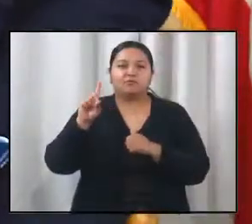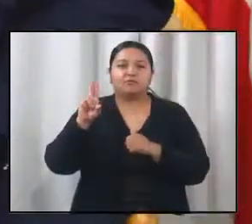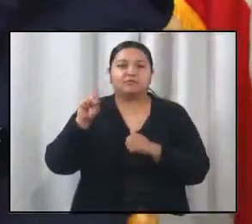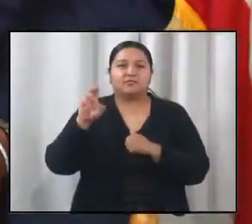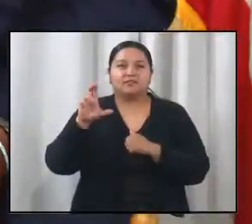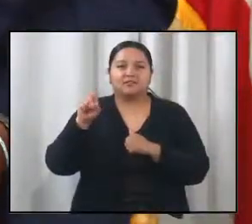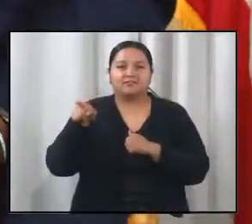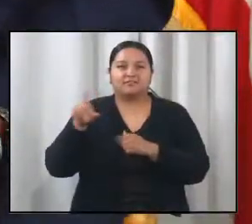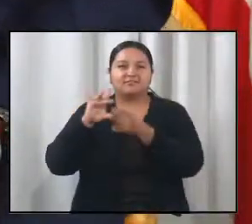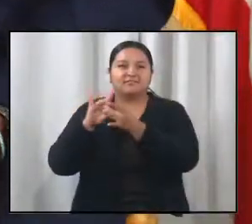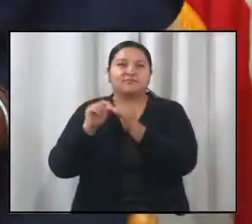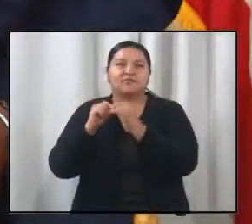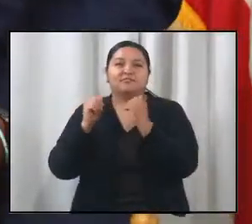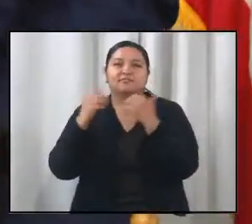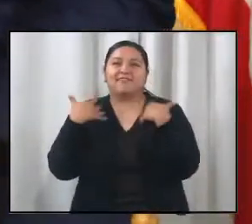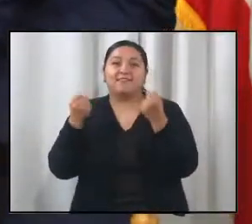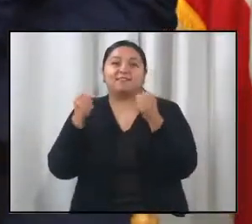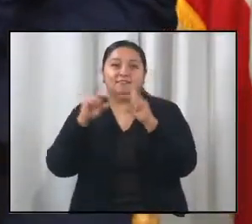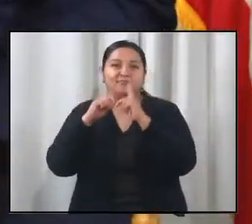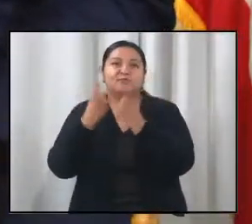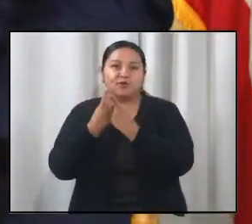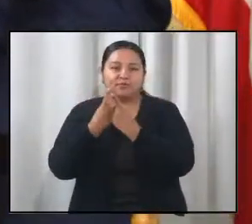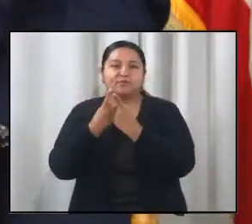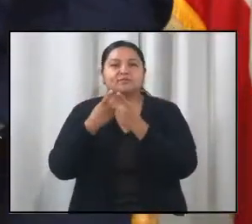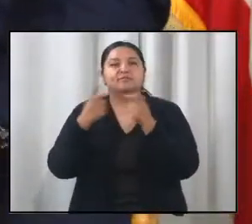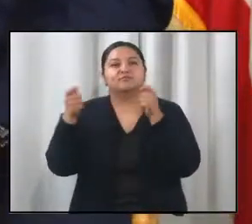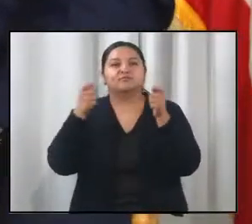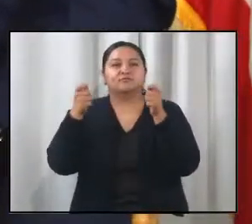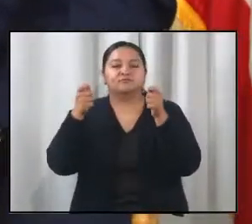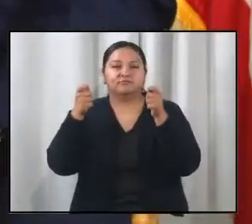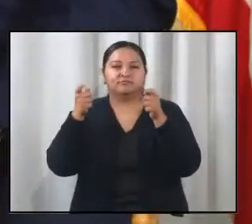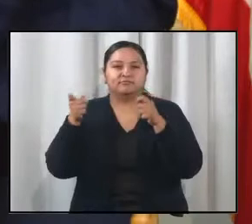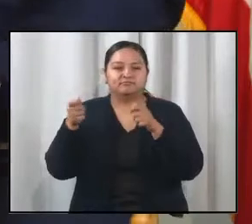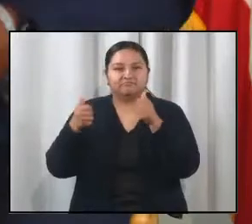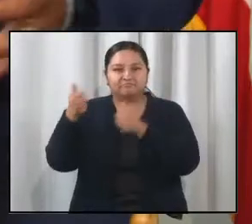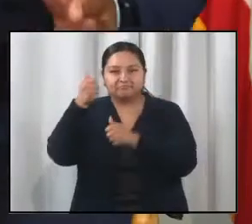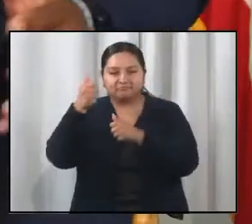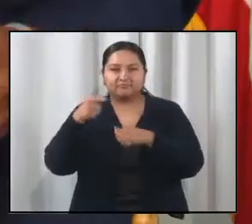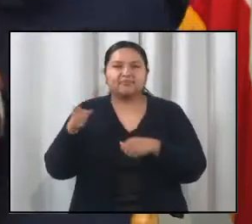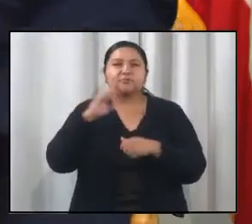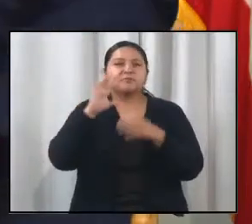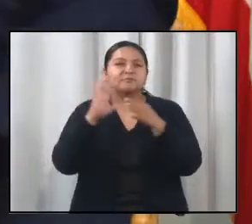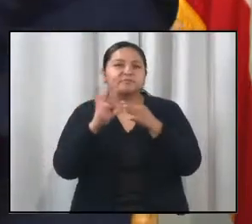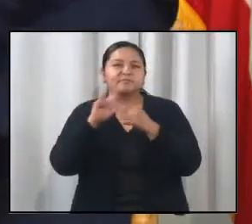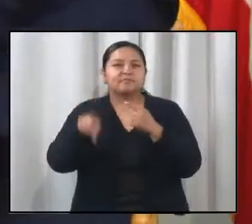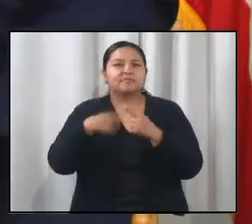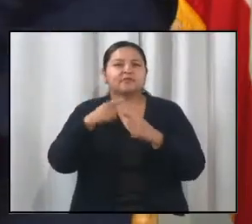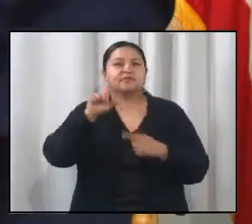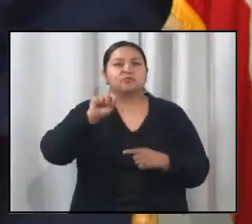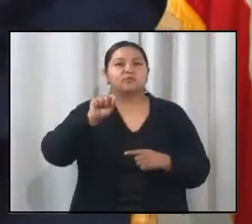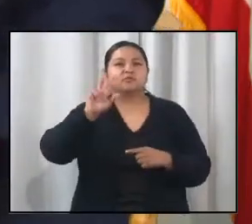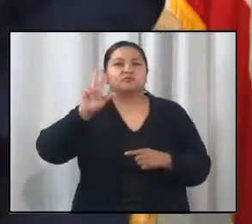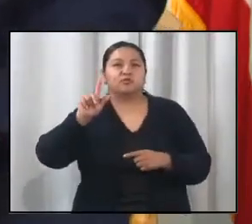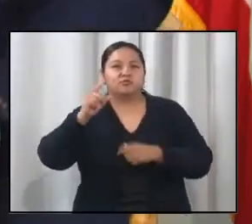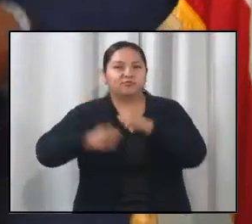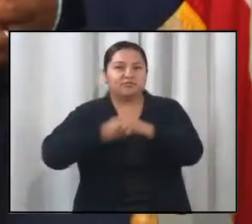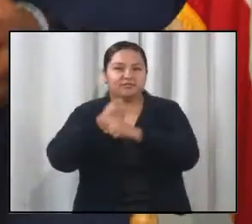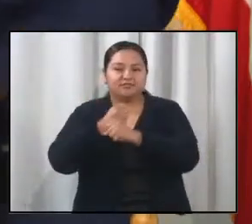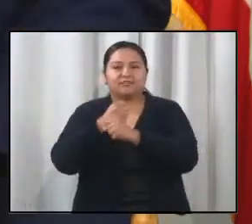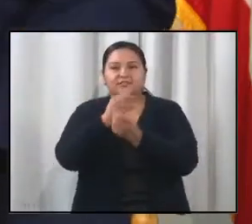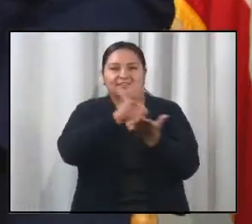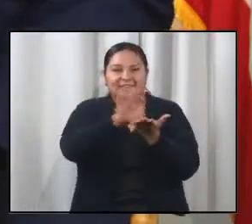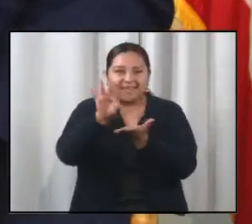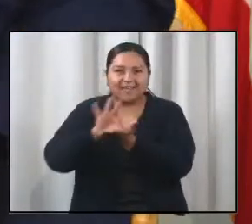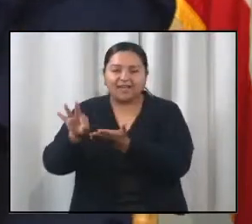department. Paul's going to be talking about the 2023 homeless point in time count results that we shared. Last week, I, along with our